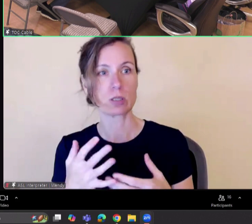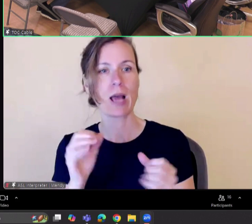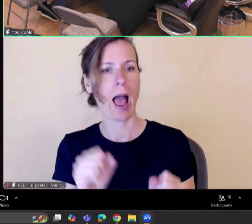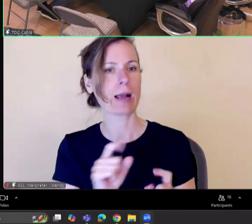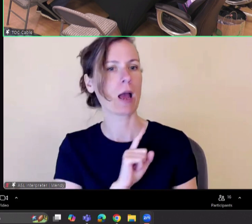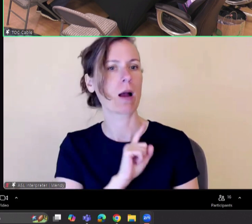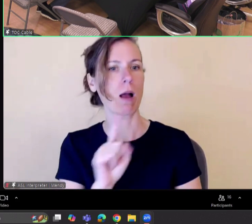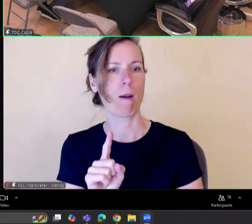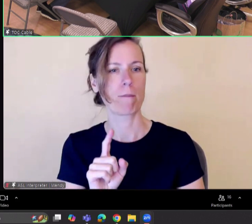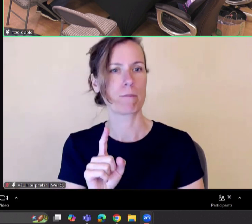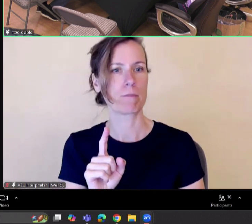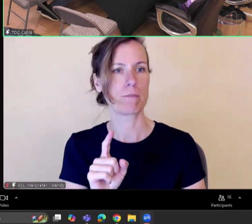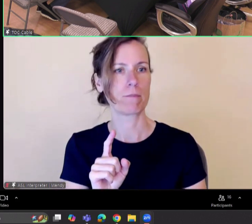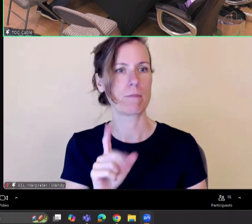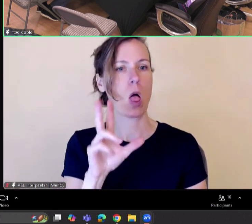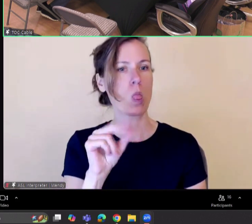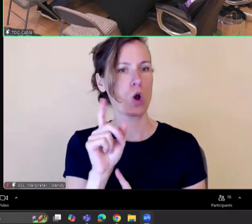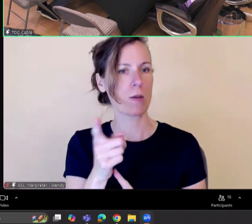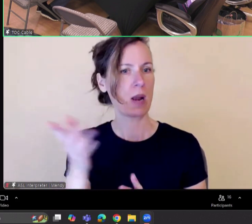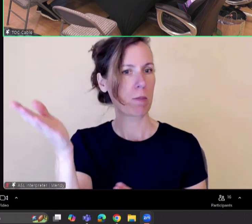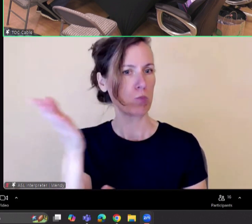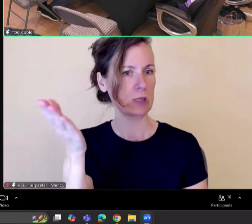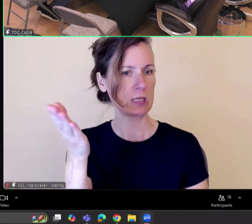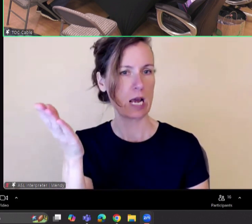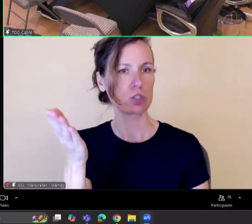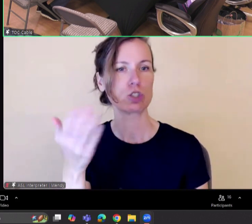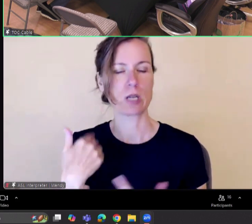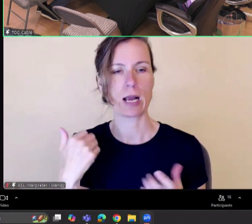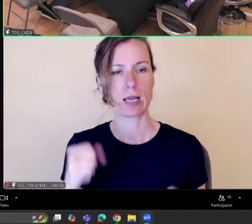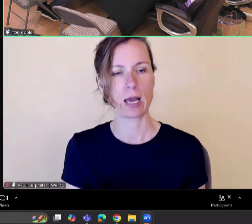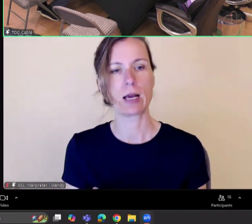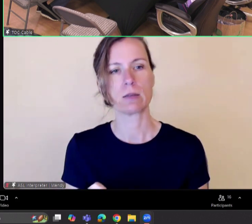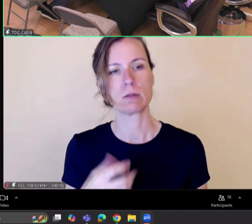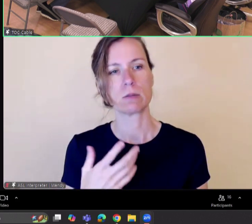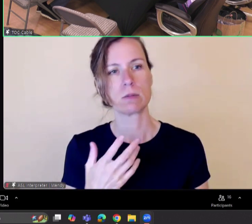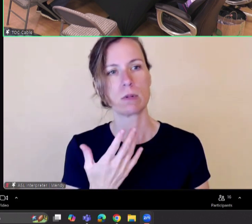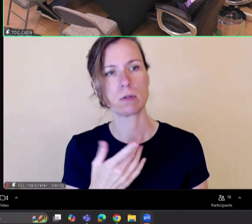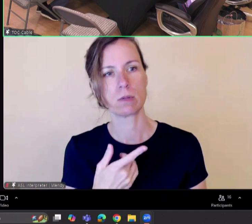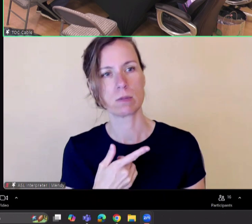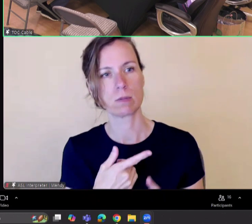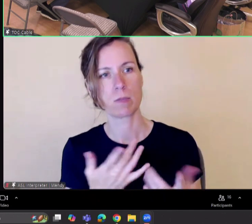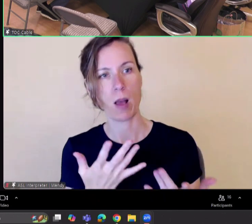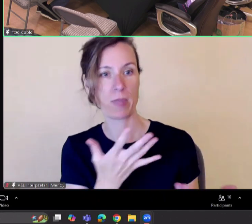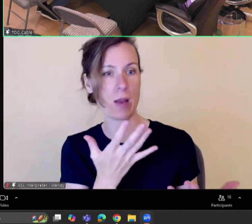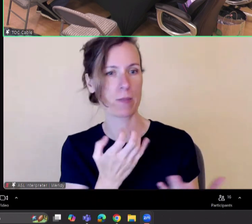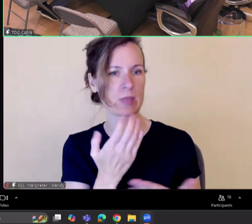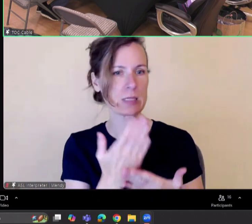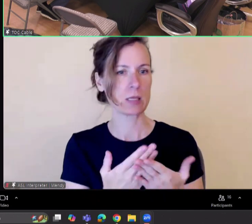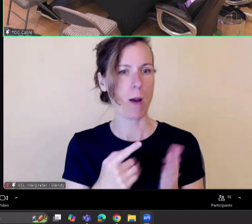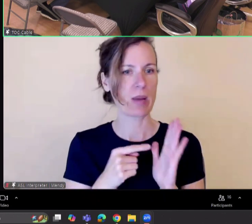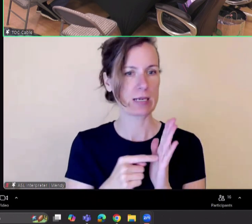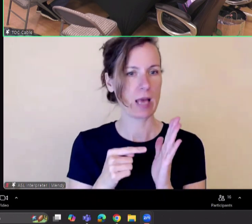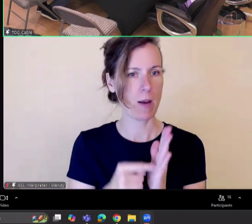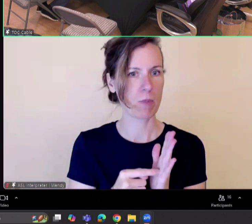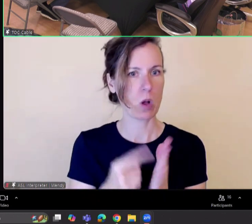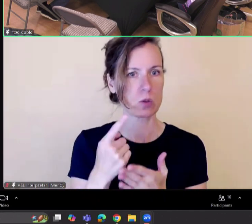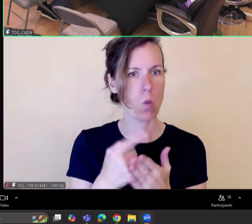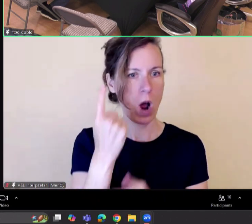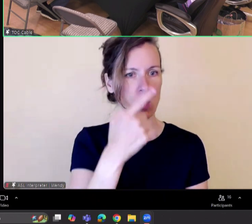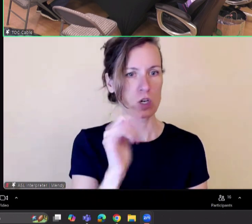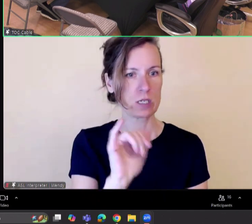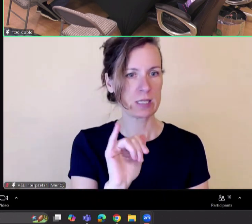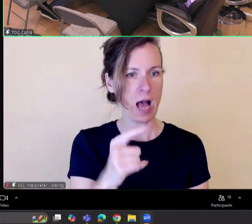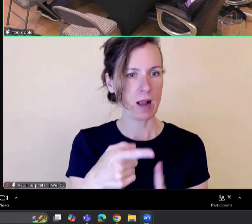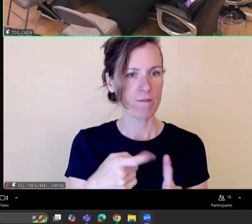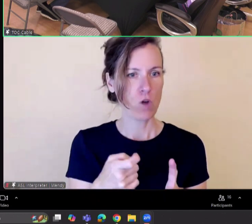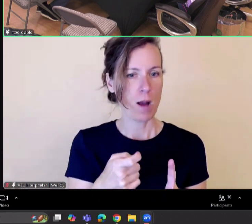do a 30-minute presentation, but certainly let me get some examples of what it looks like from a fixed